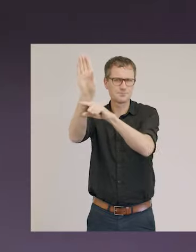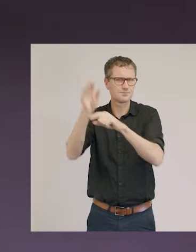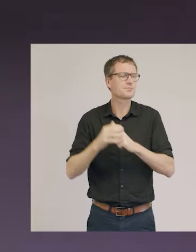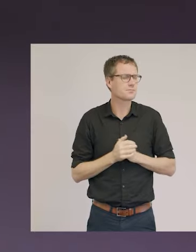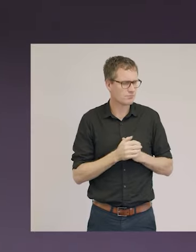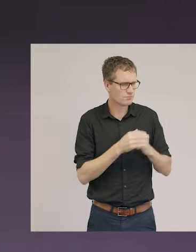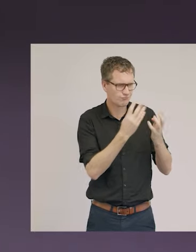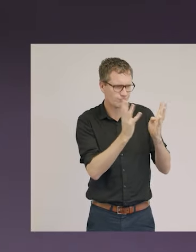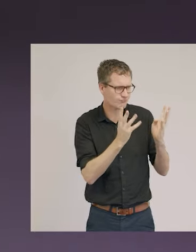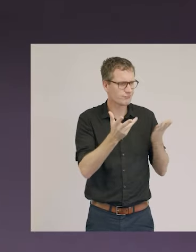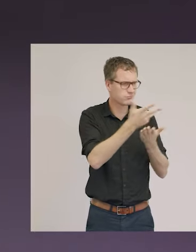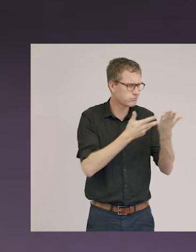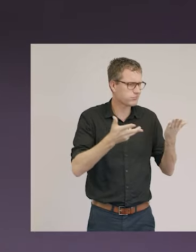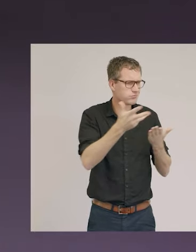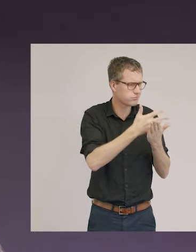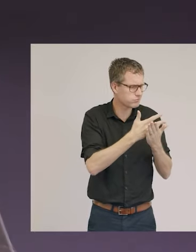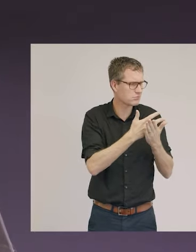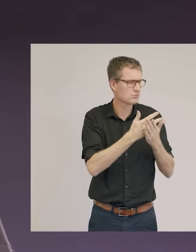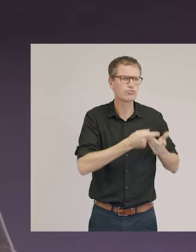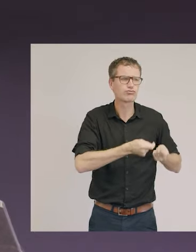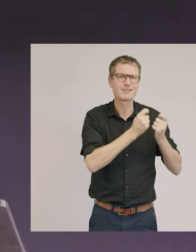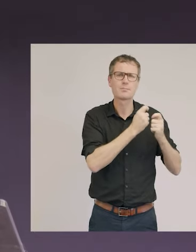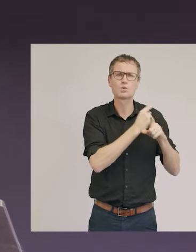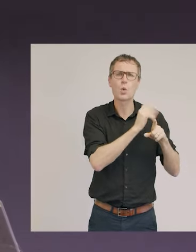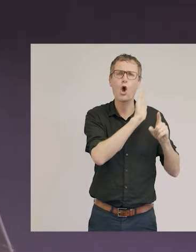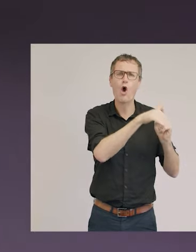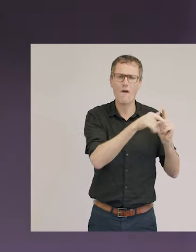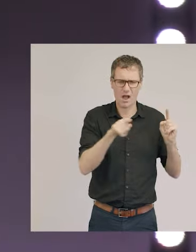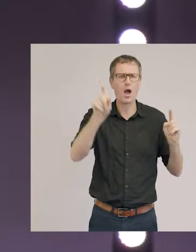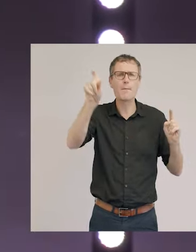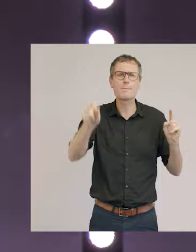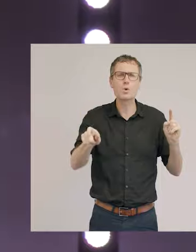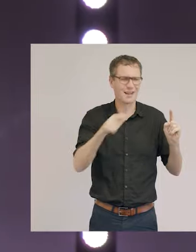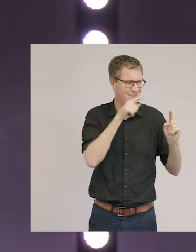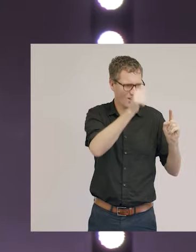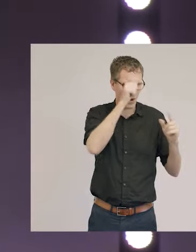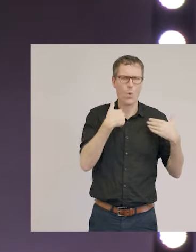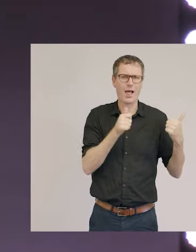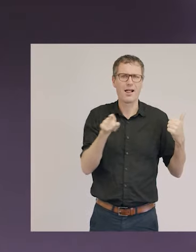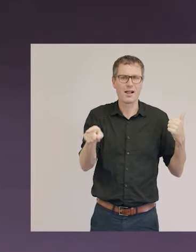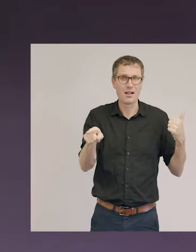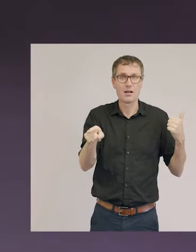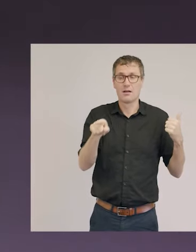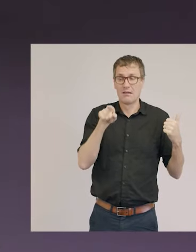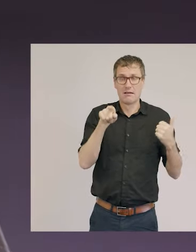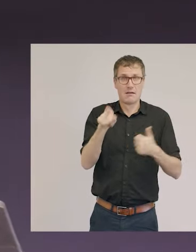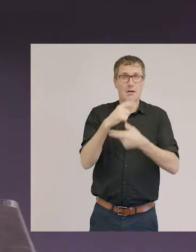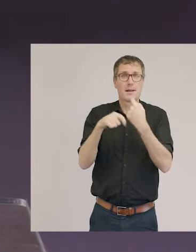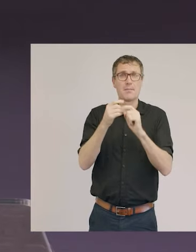here, but they were talking about somebody that they knew who had got into a sexual lifestyle